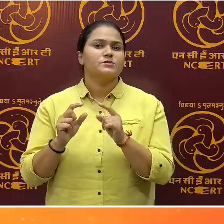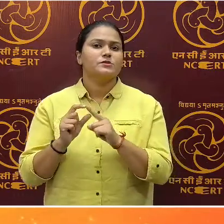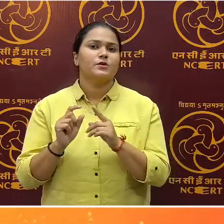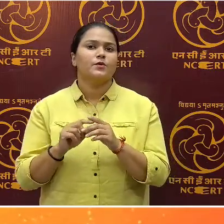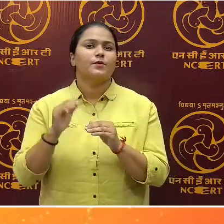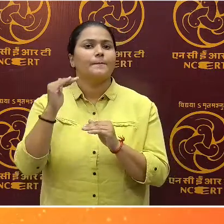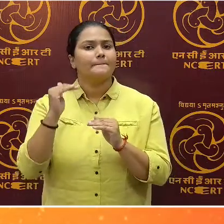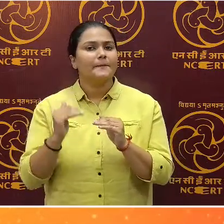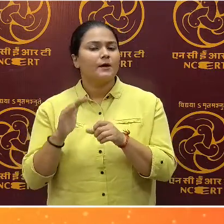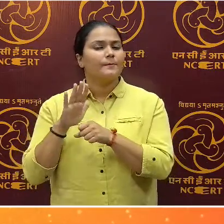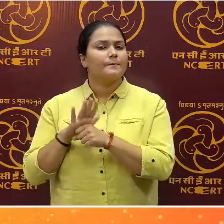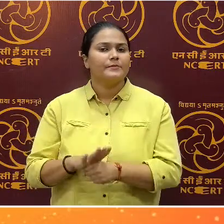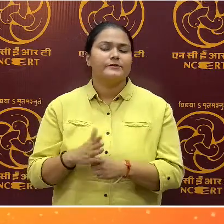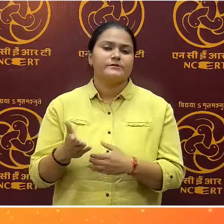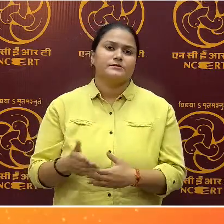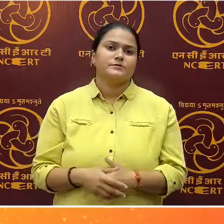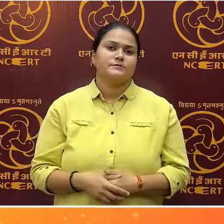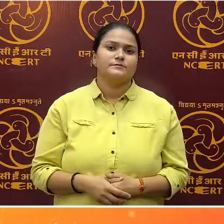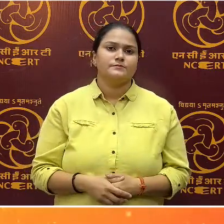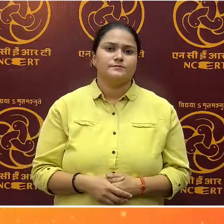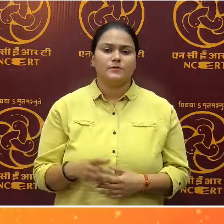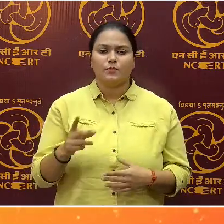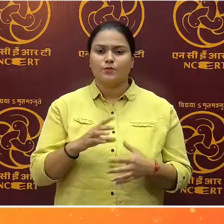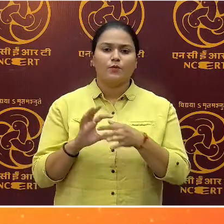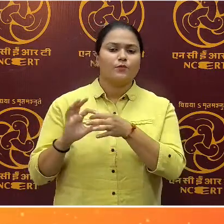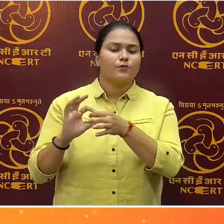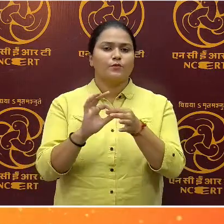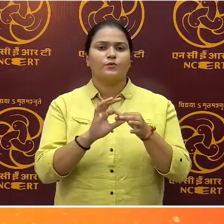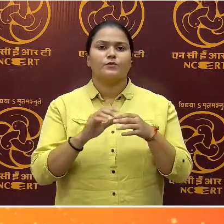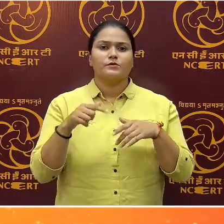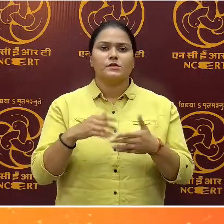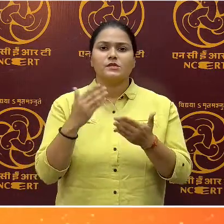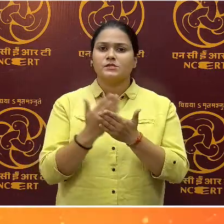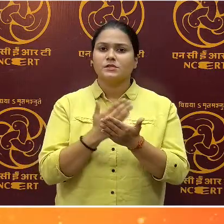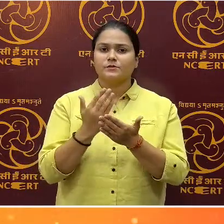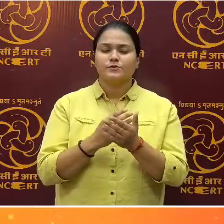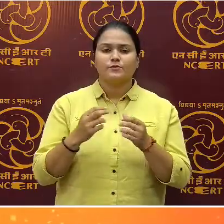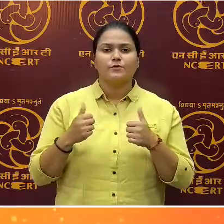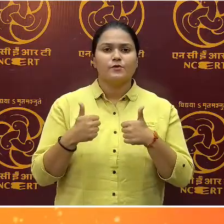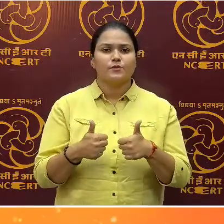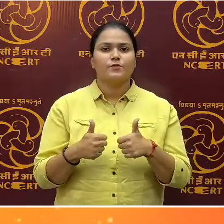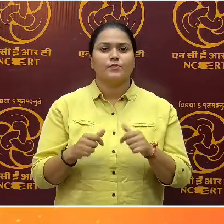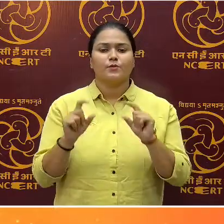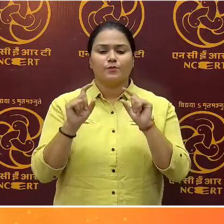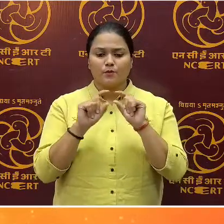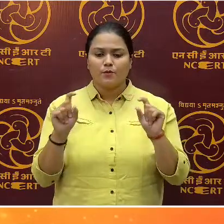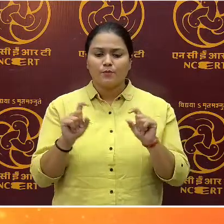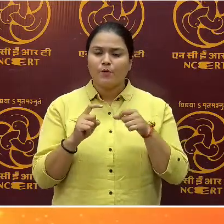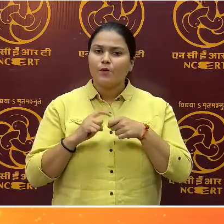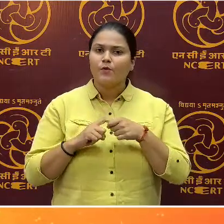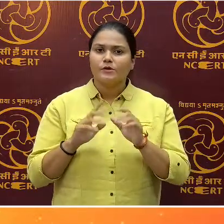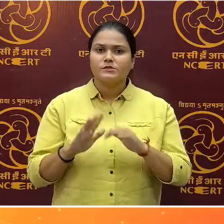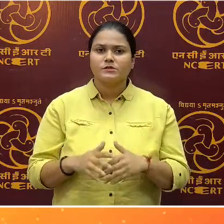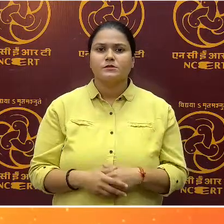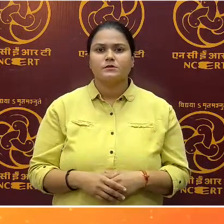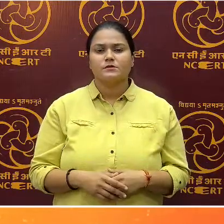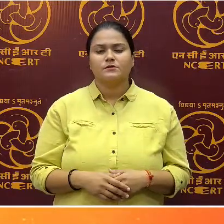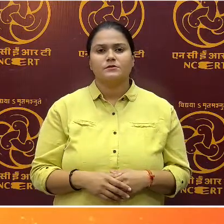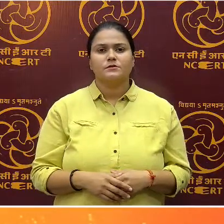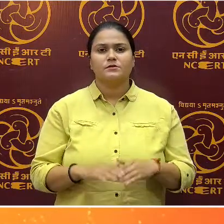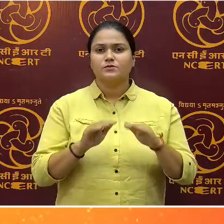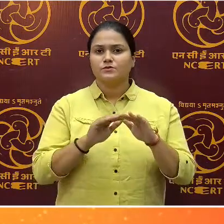So, that is how they are related to each other. Now, this chapter has got very good numericals. Students should check out